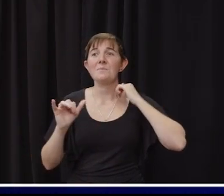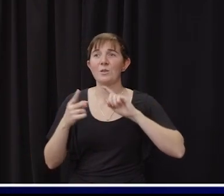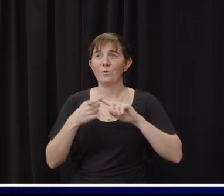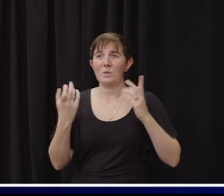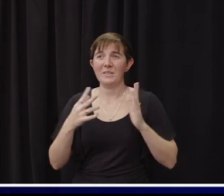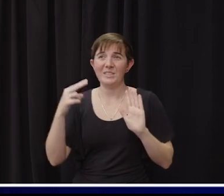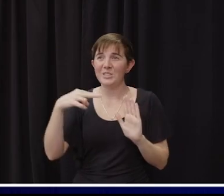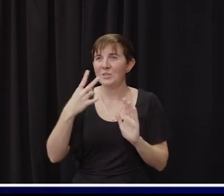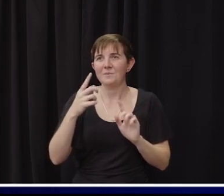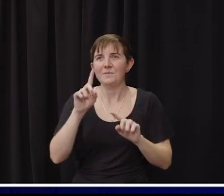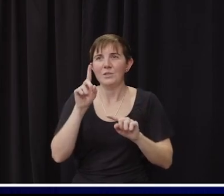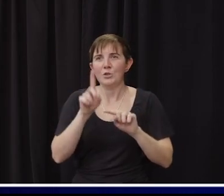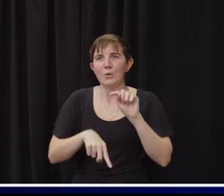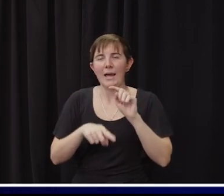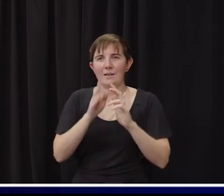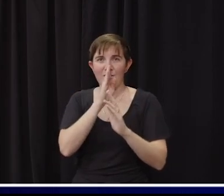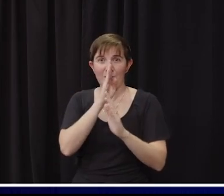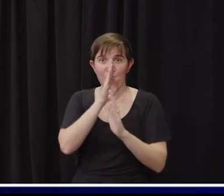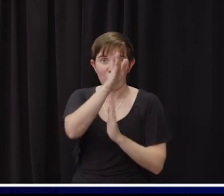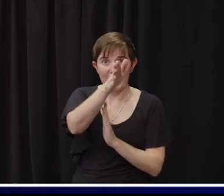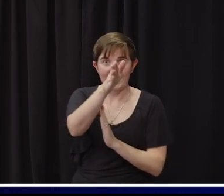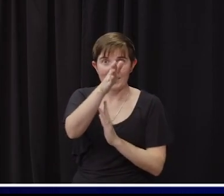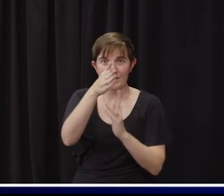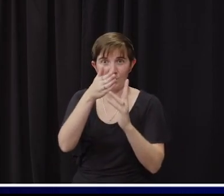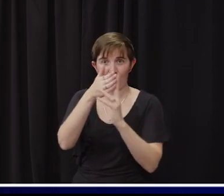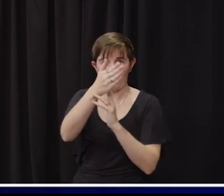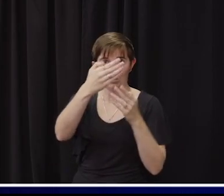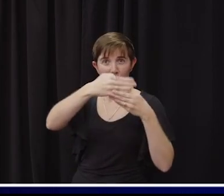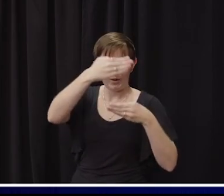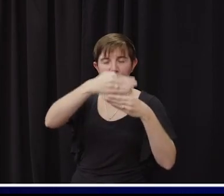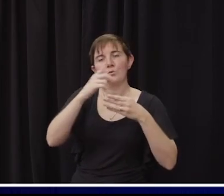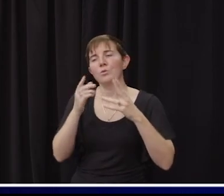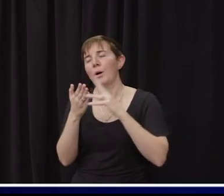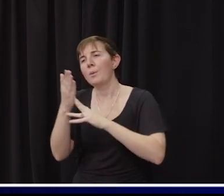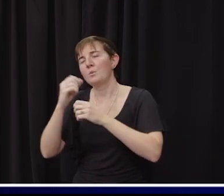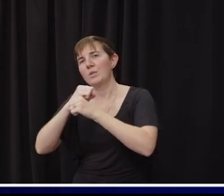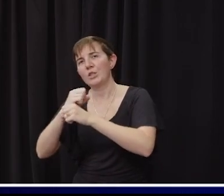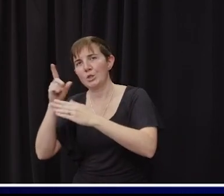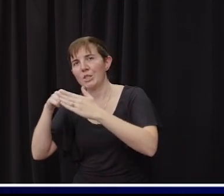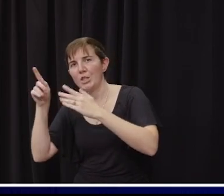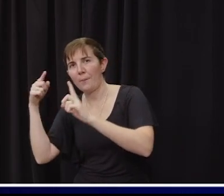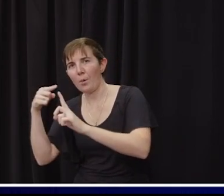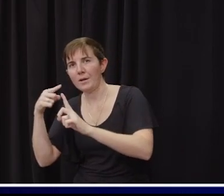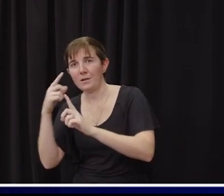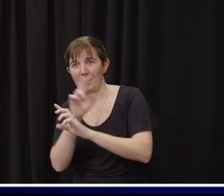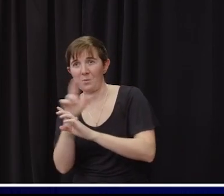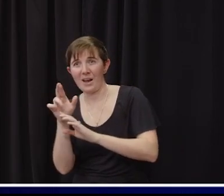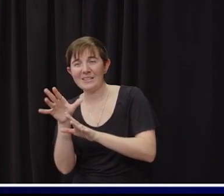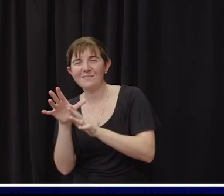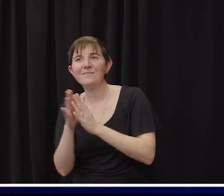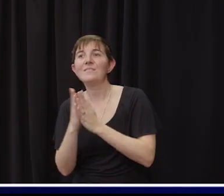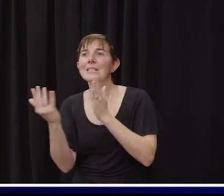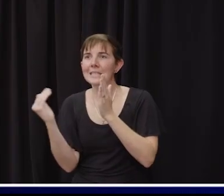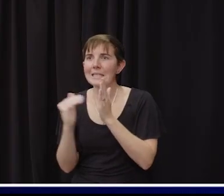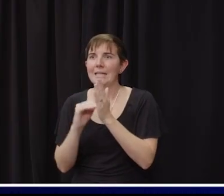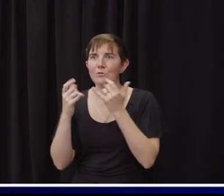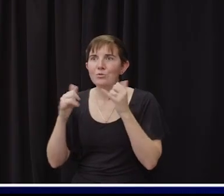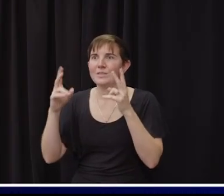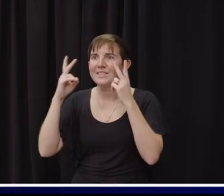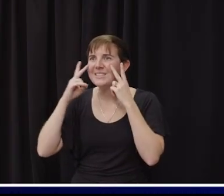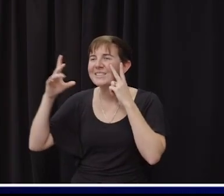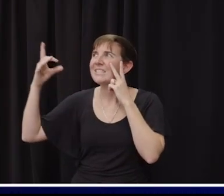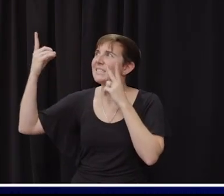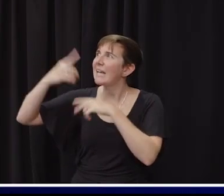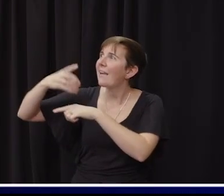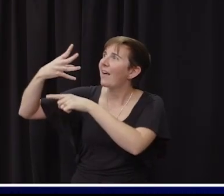here you can't go directly past that window, you got to go through security checkpoint on the right. Again, you can see daylight